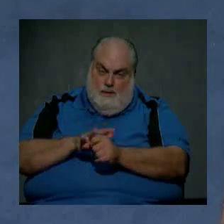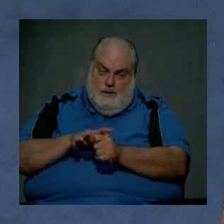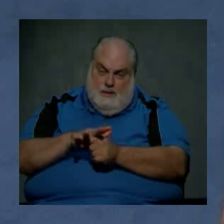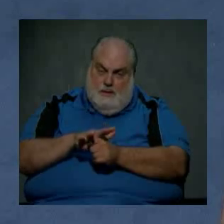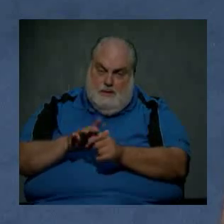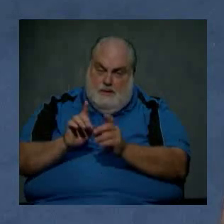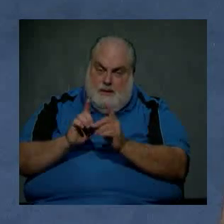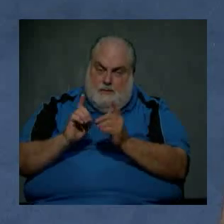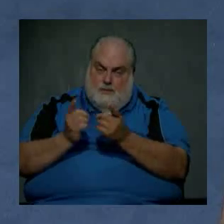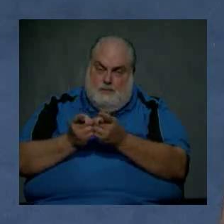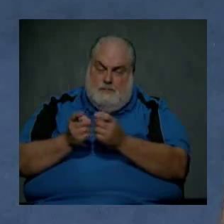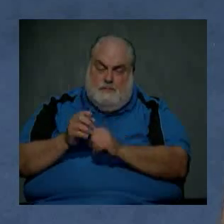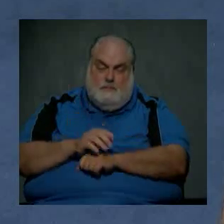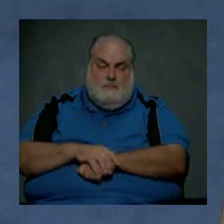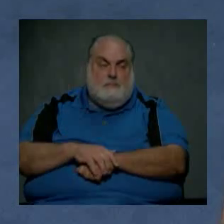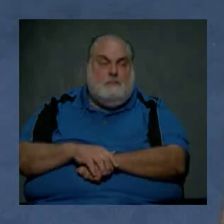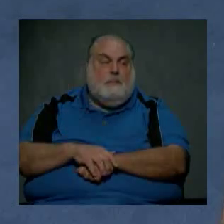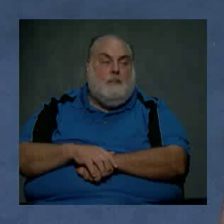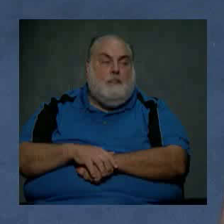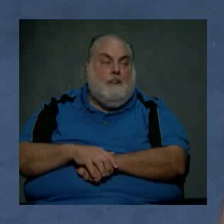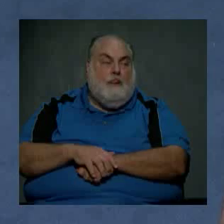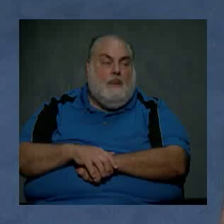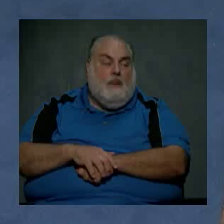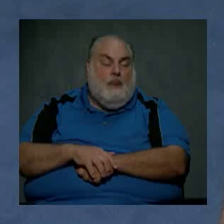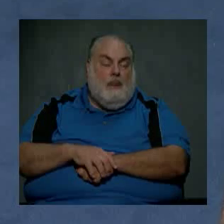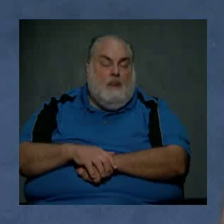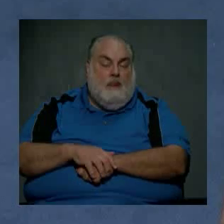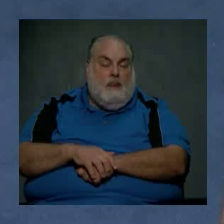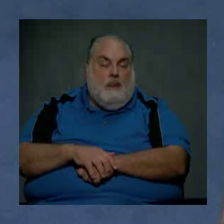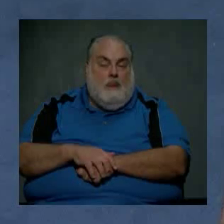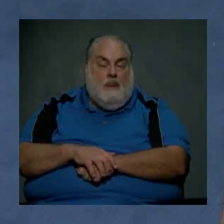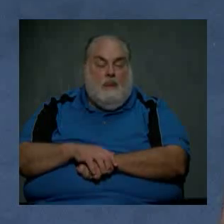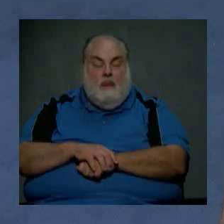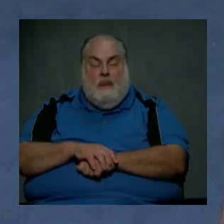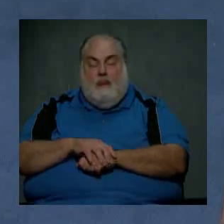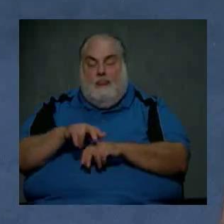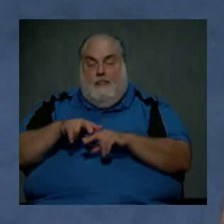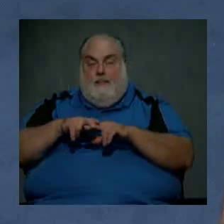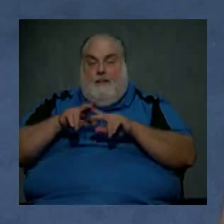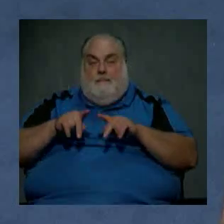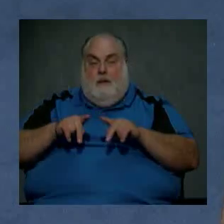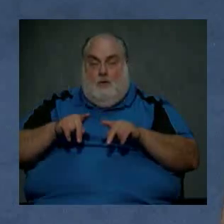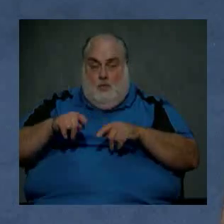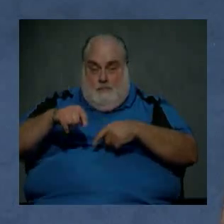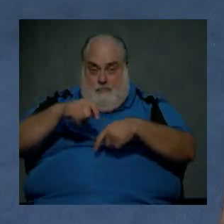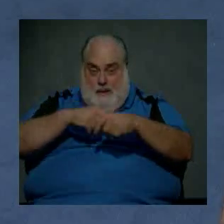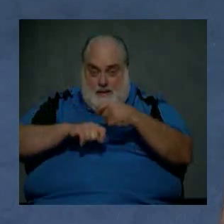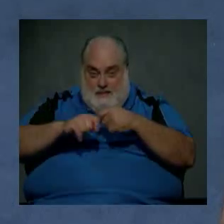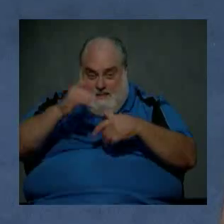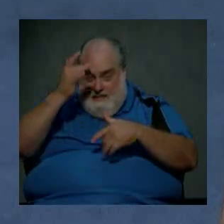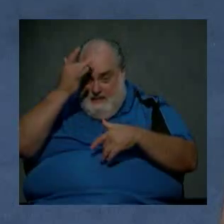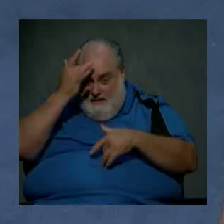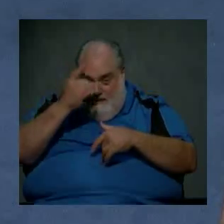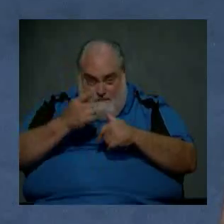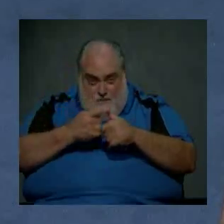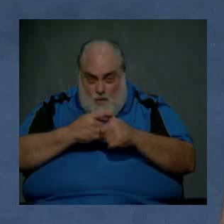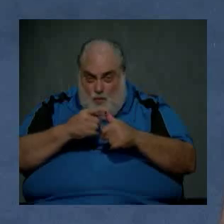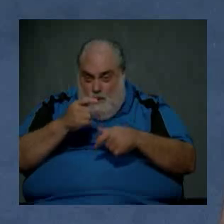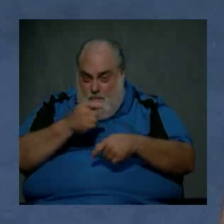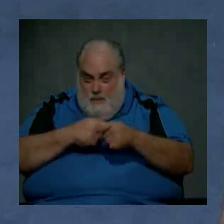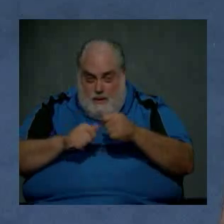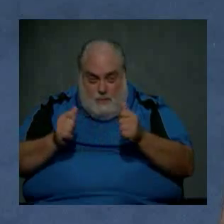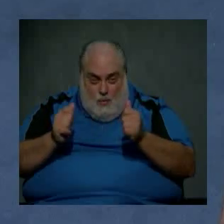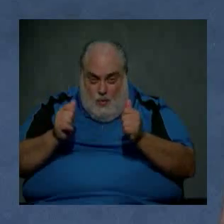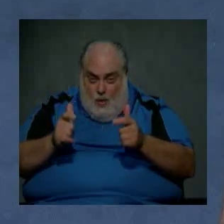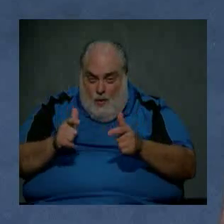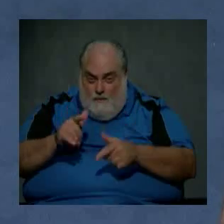well. Will you be replacing only the unhealthy looking ones at first, or are you going to replace